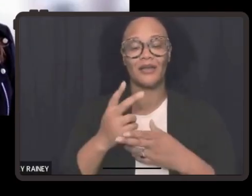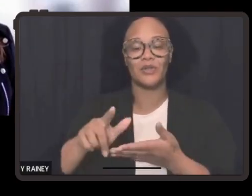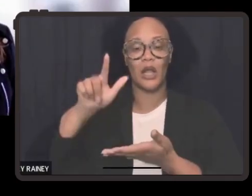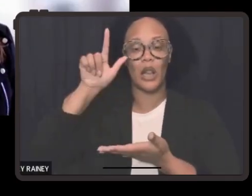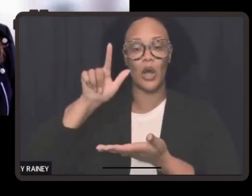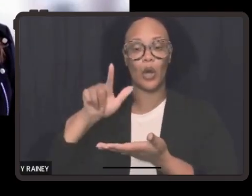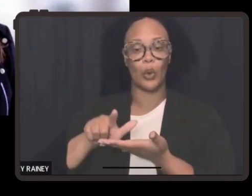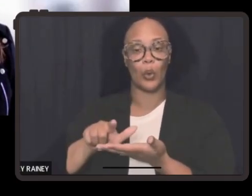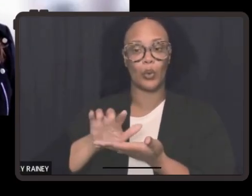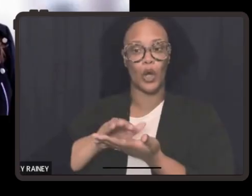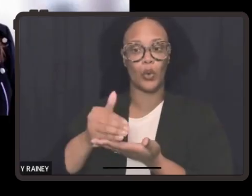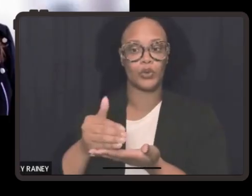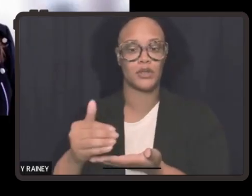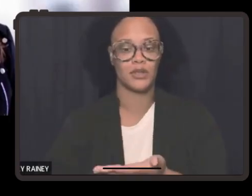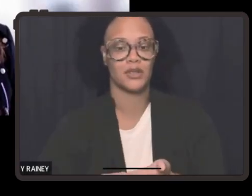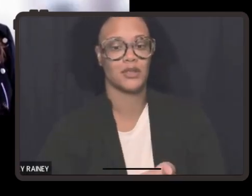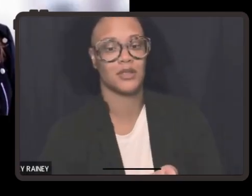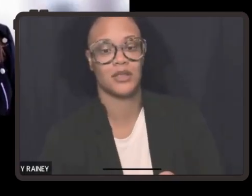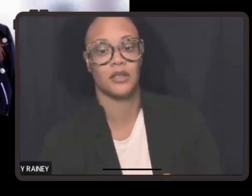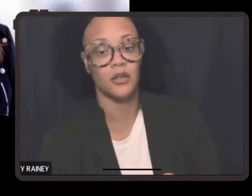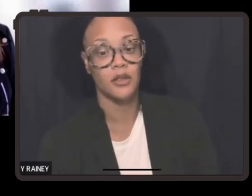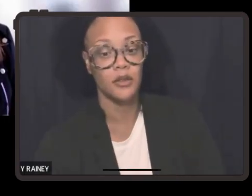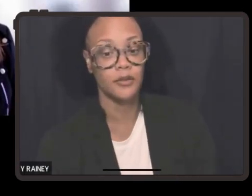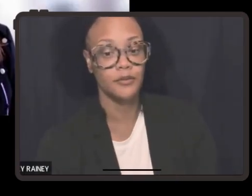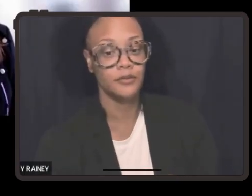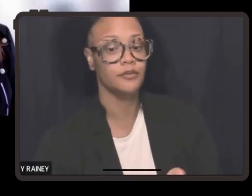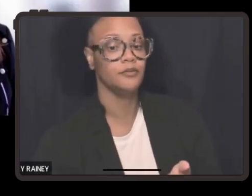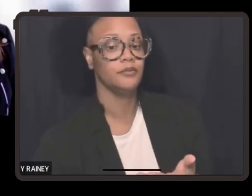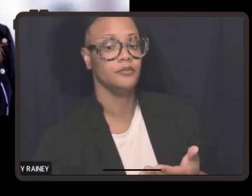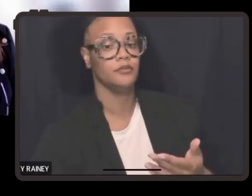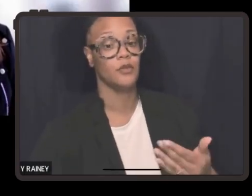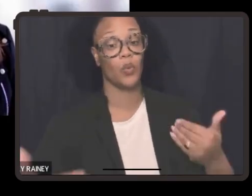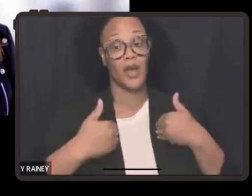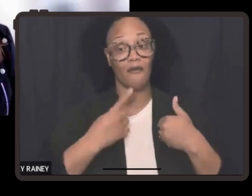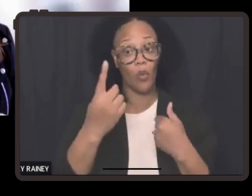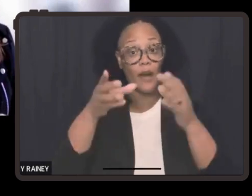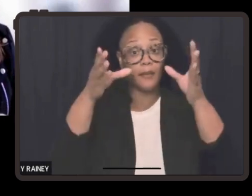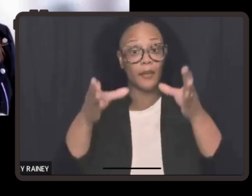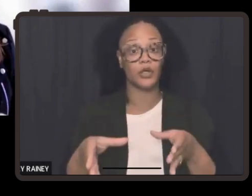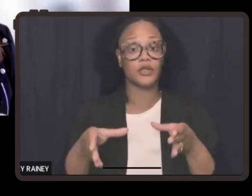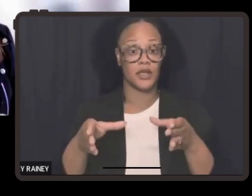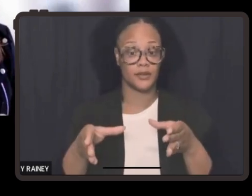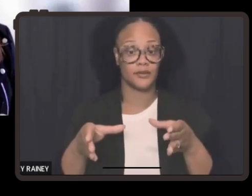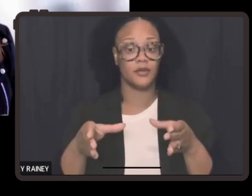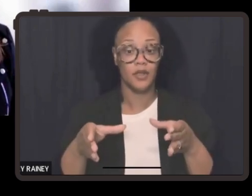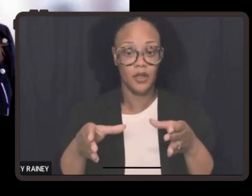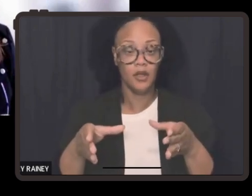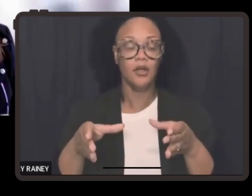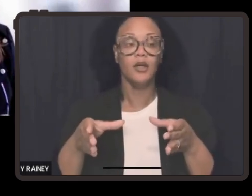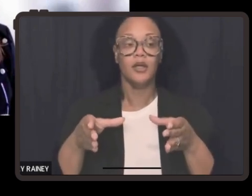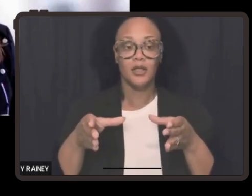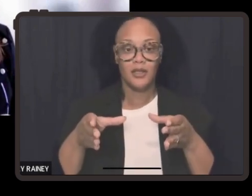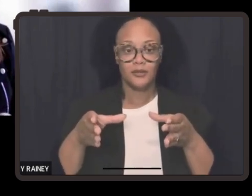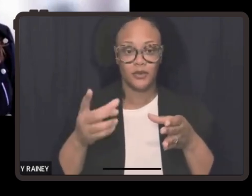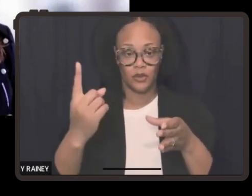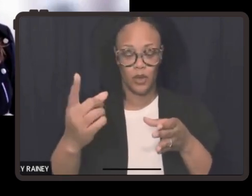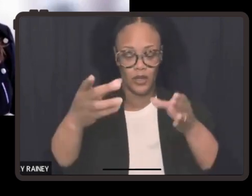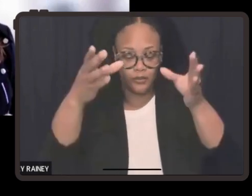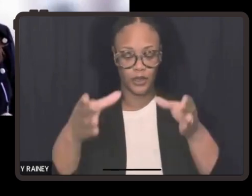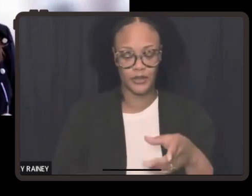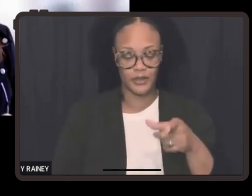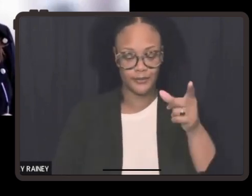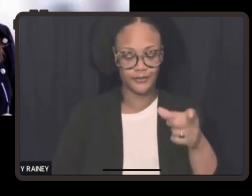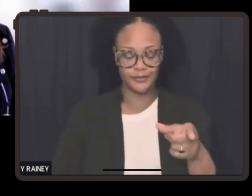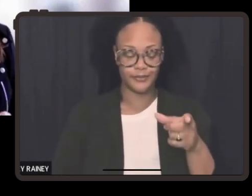high. And actually, if anything, we've got one individual I'm working with who is working